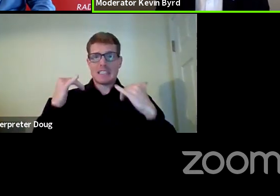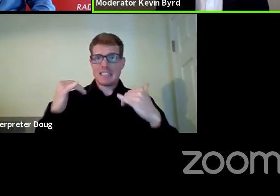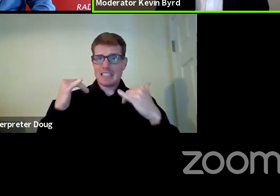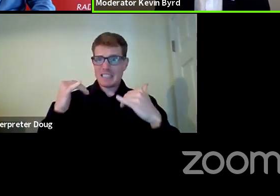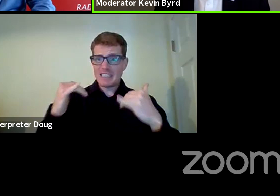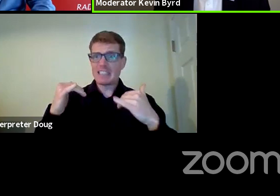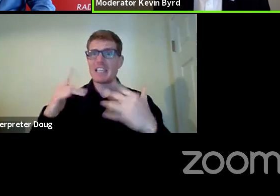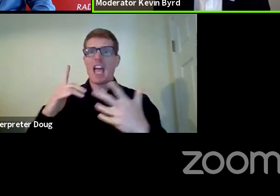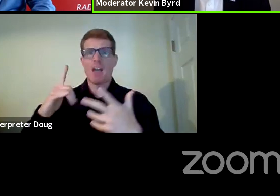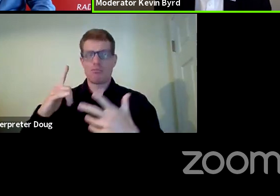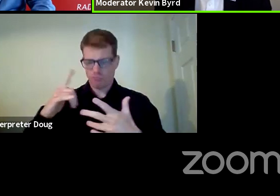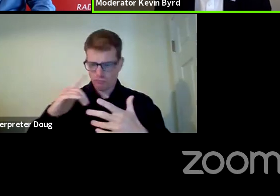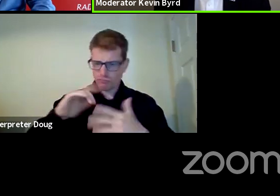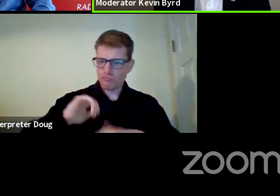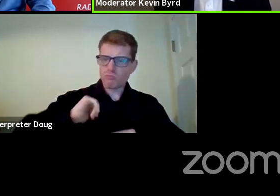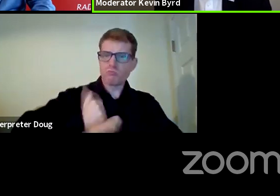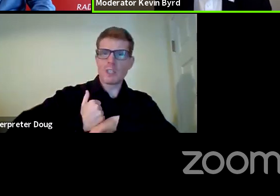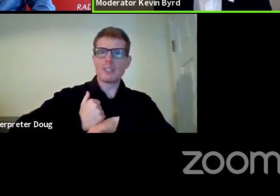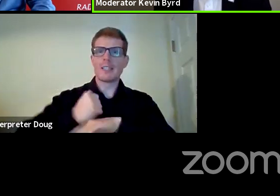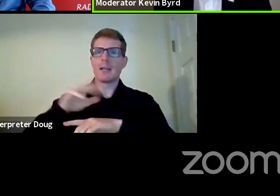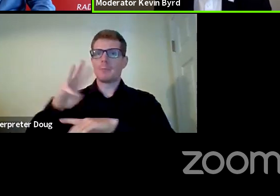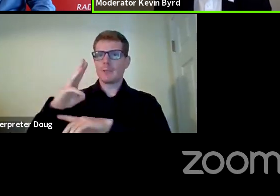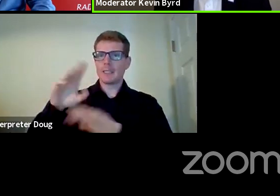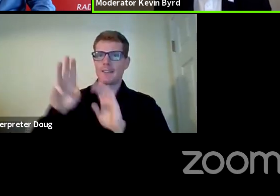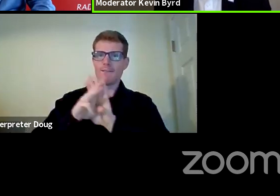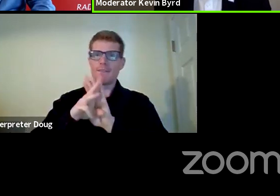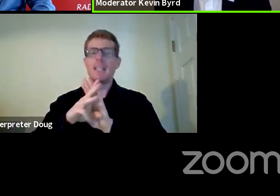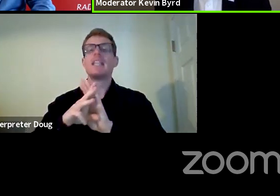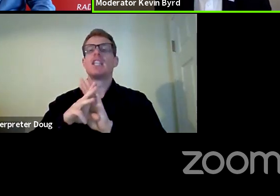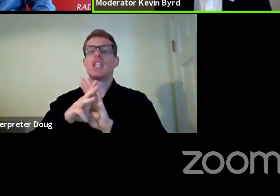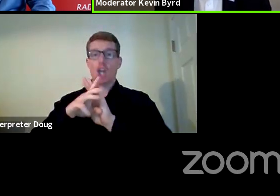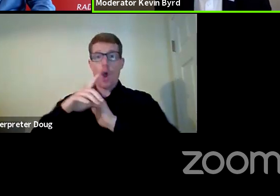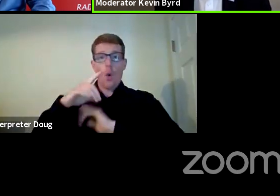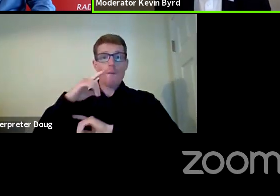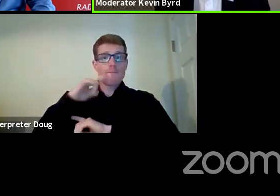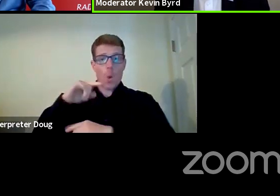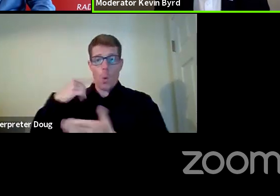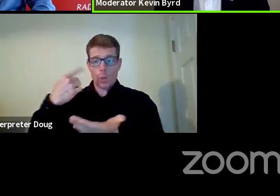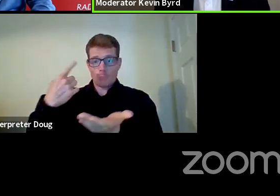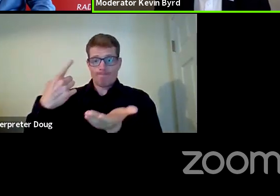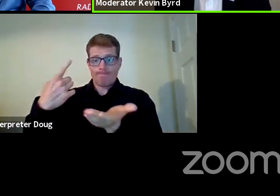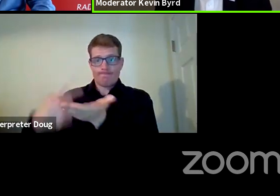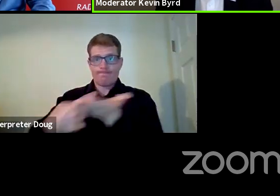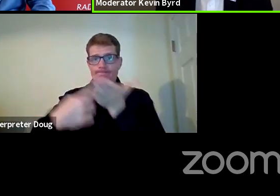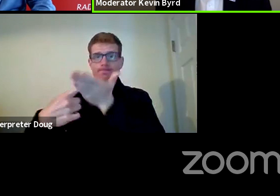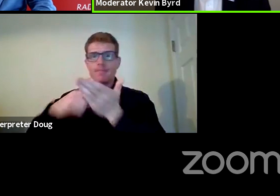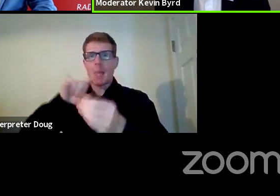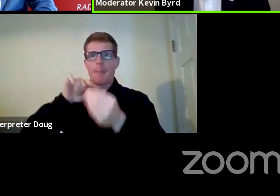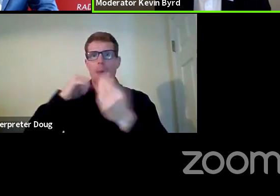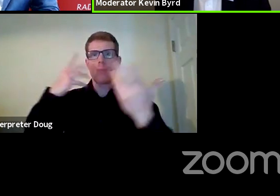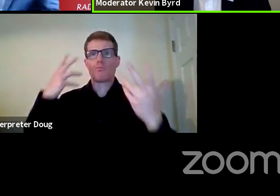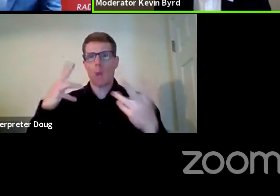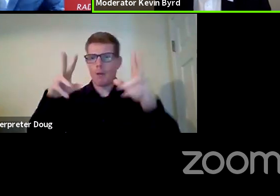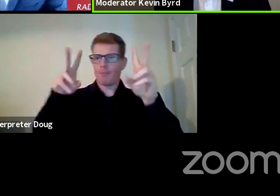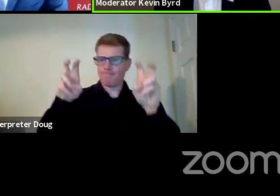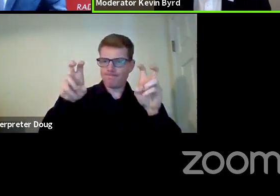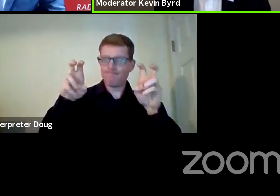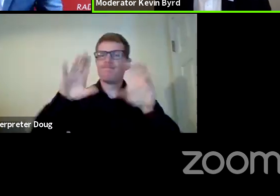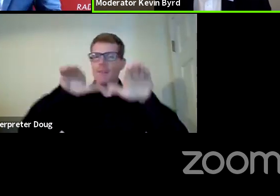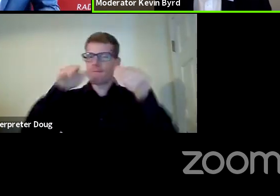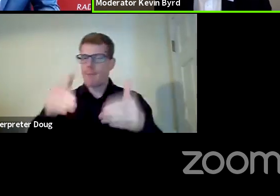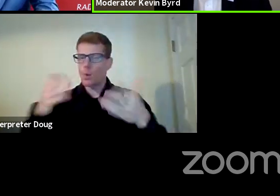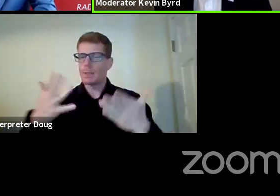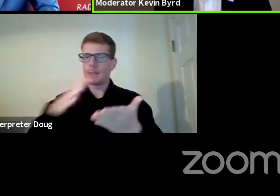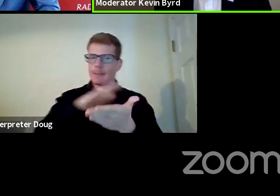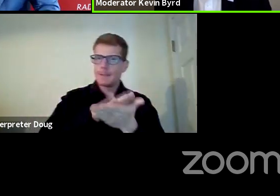tonight. Our series continues this week with the topic of education, focusing on colleges and universities in the region.